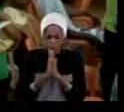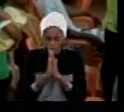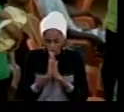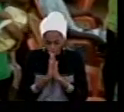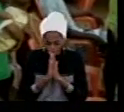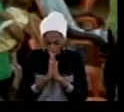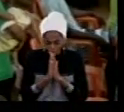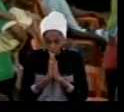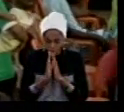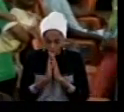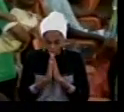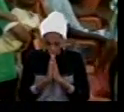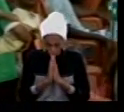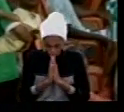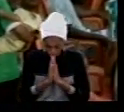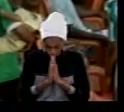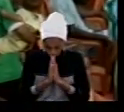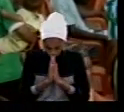prayed.